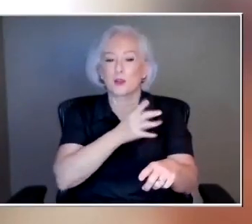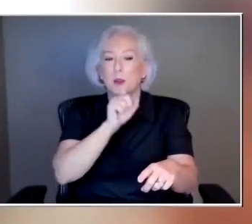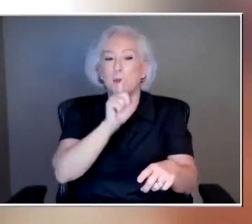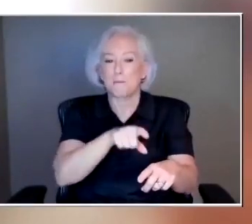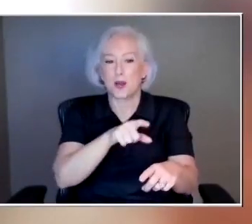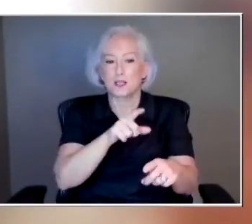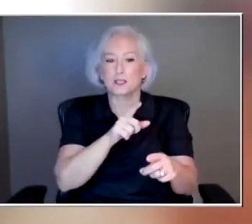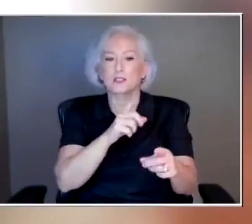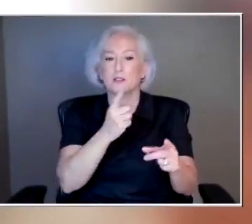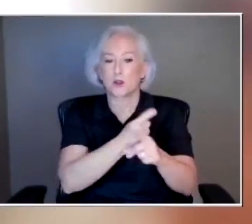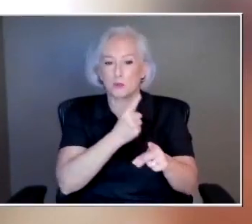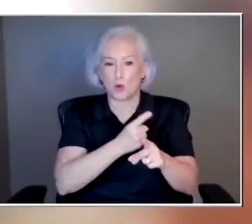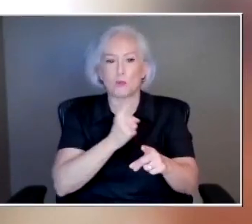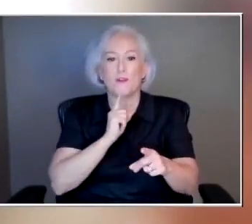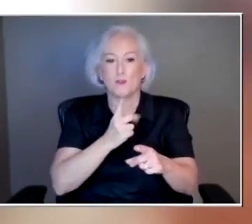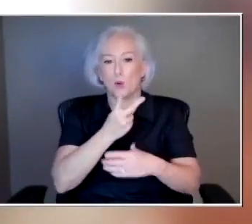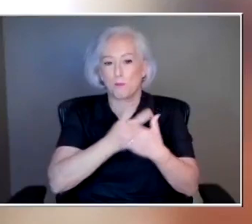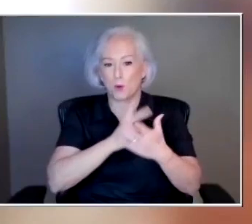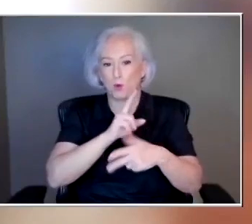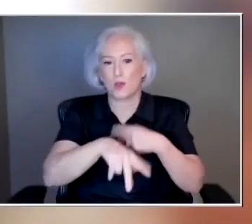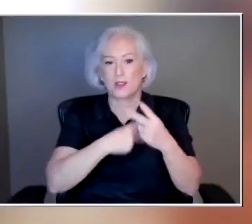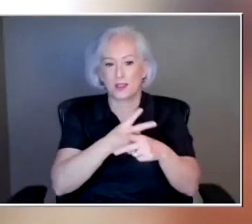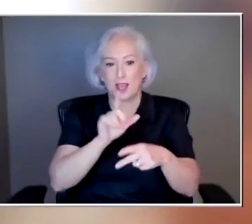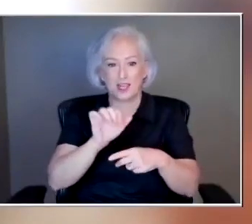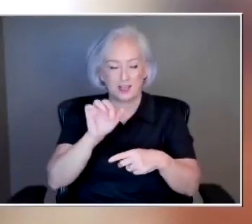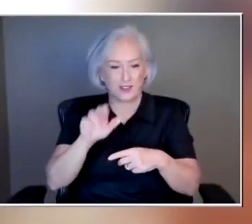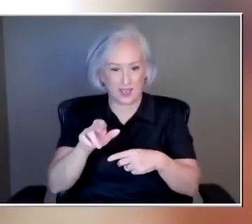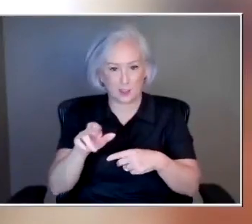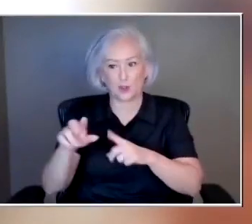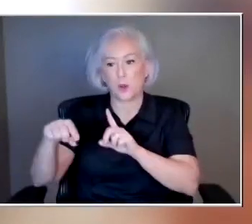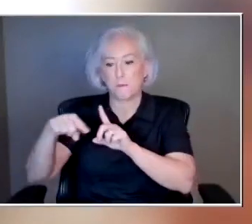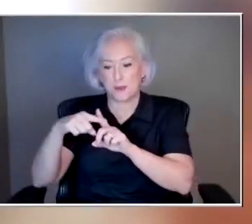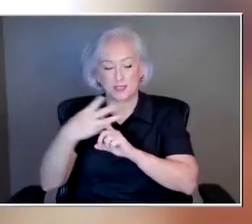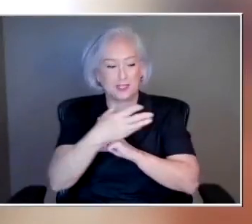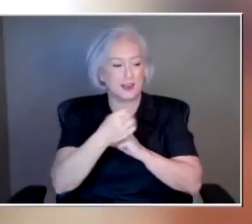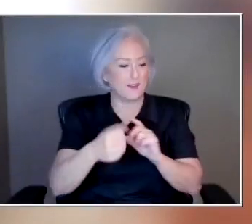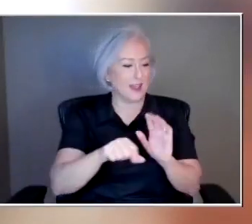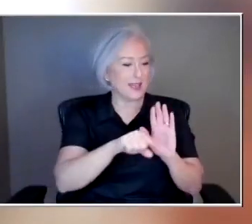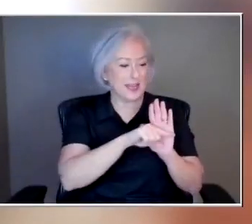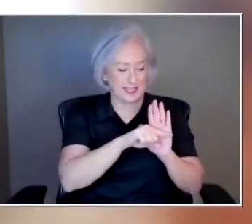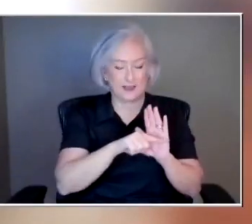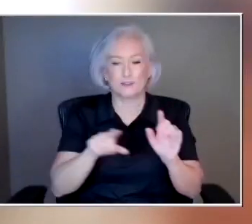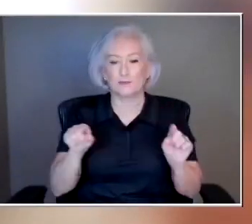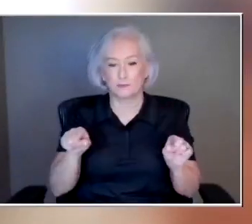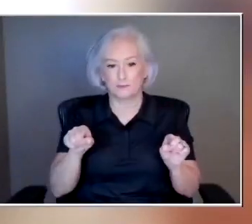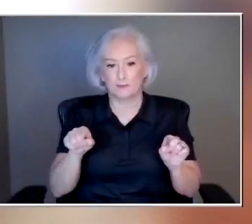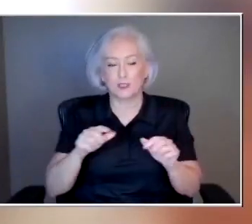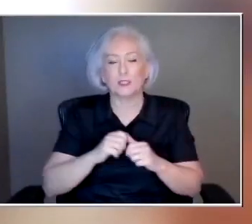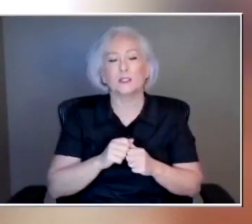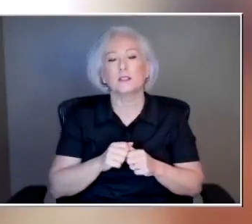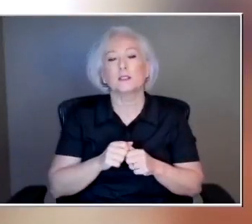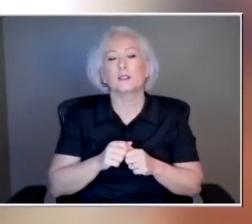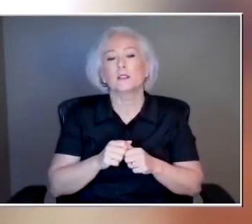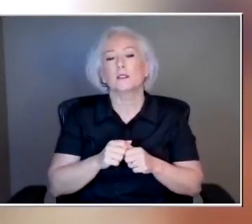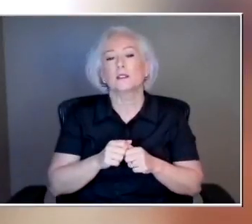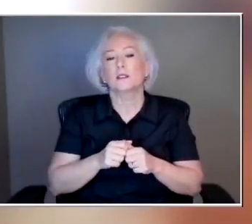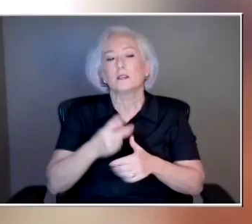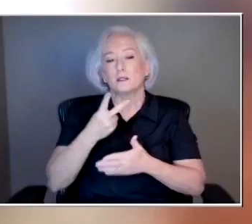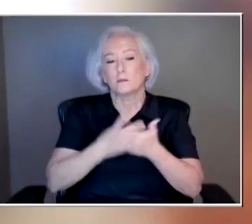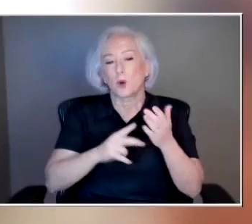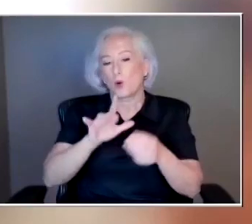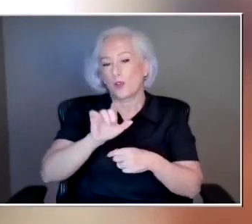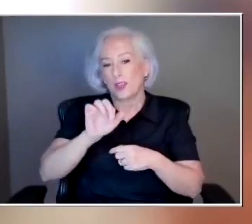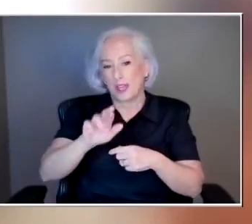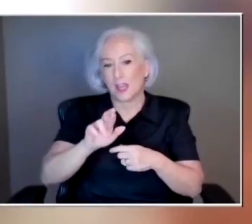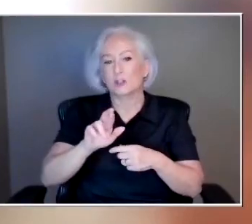appropriate for both types of cancer, the HER2 positive cancer and the HER2 negative cancer. And of course, the cancers did